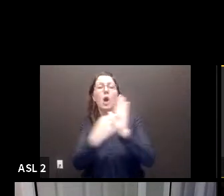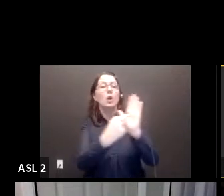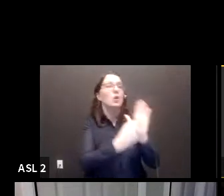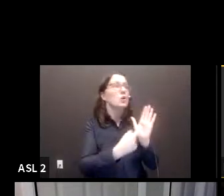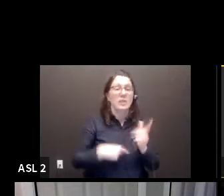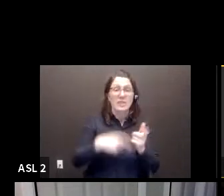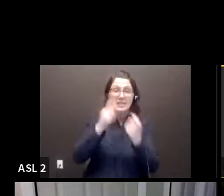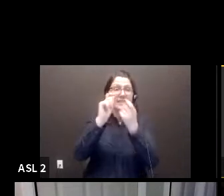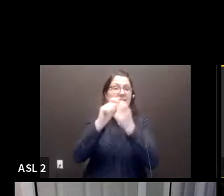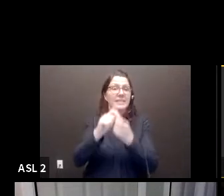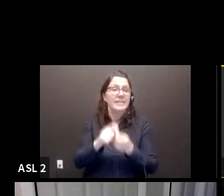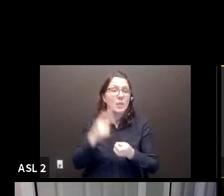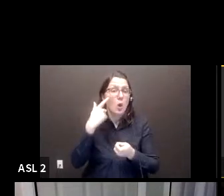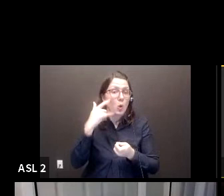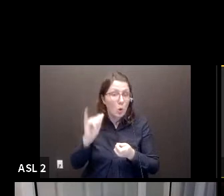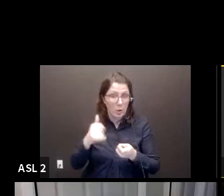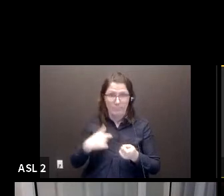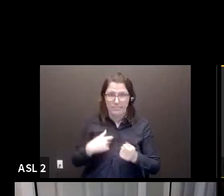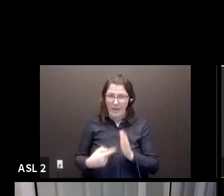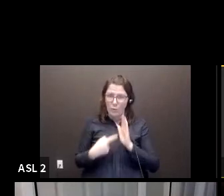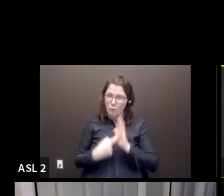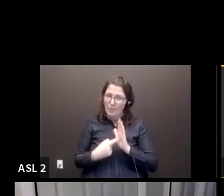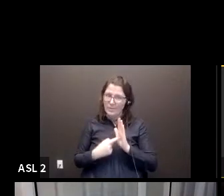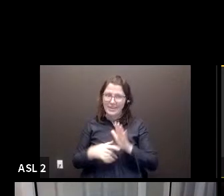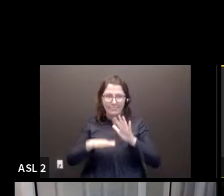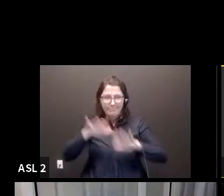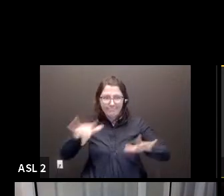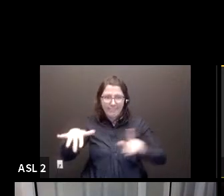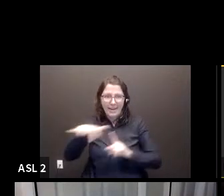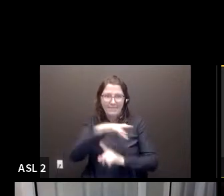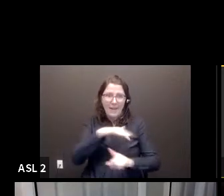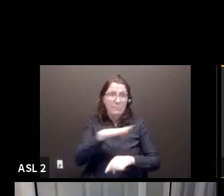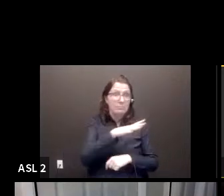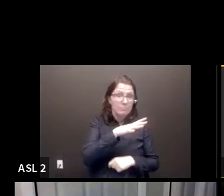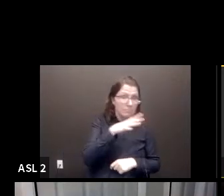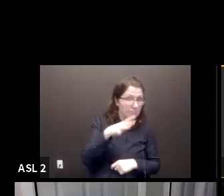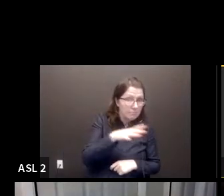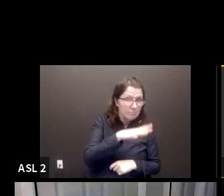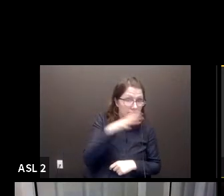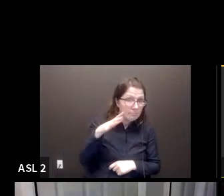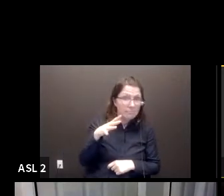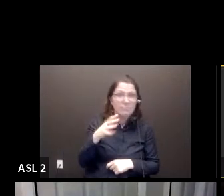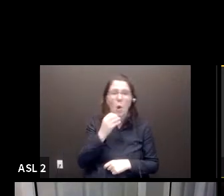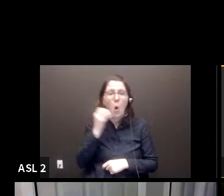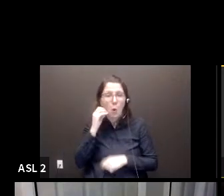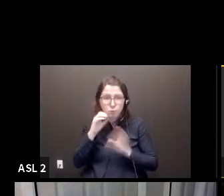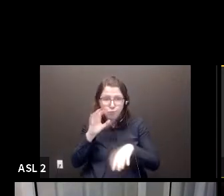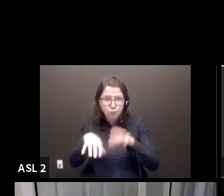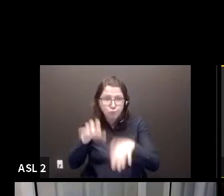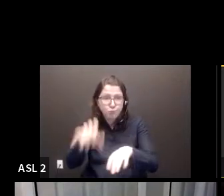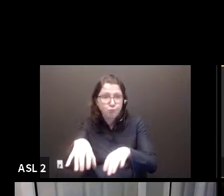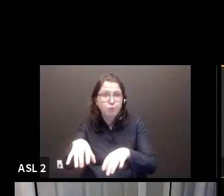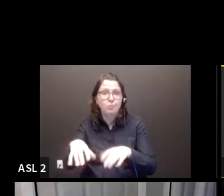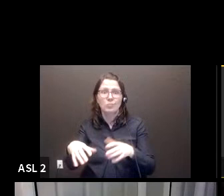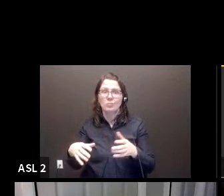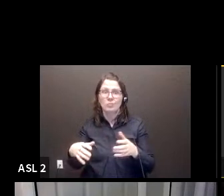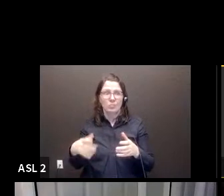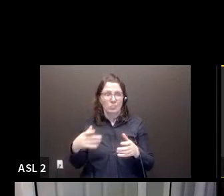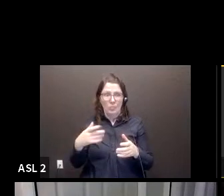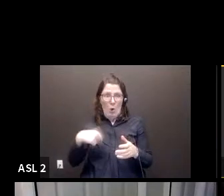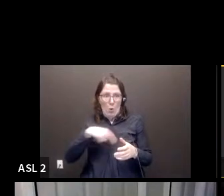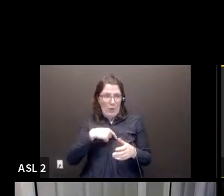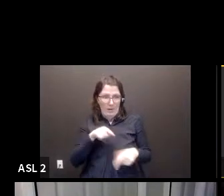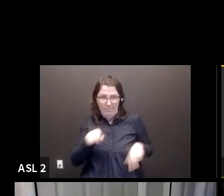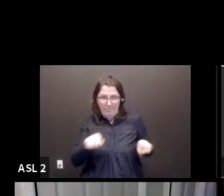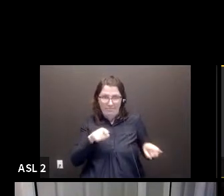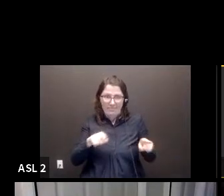a suburban and rural environment where we also need to have uh that kind of pilot and we need to have our own challenges and i'm